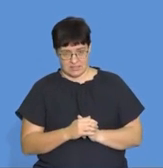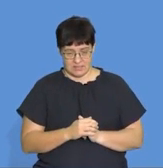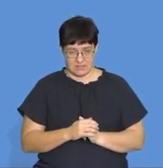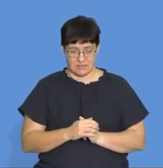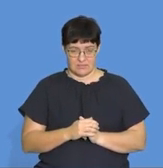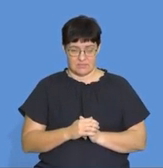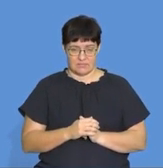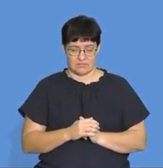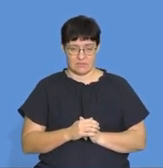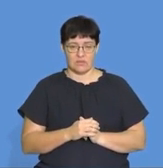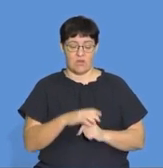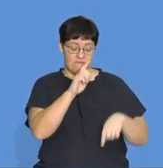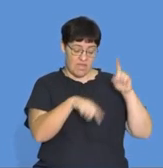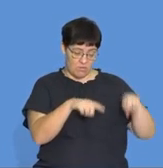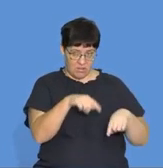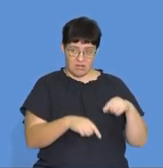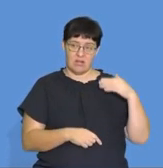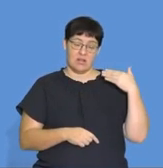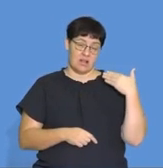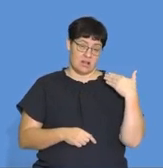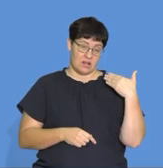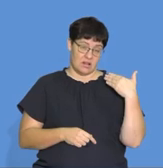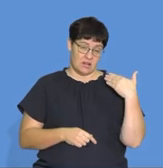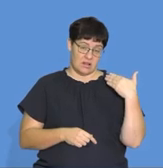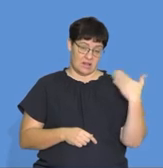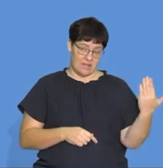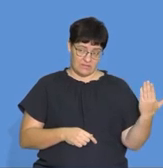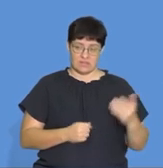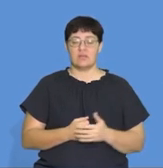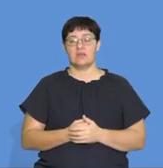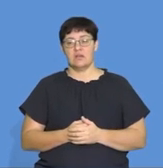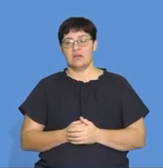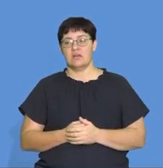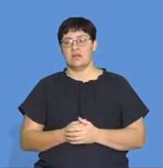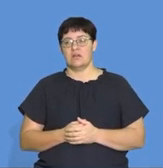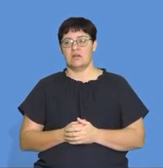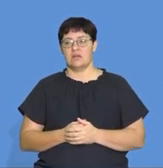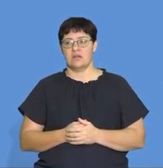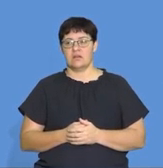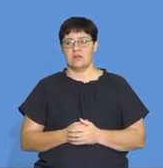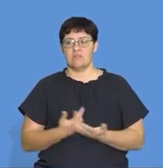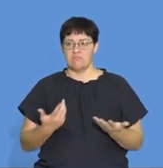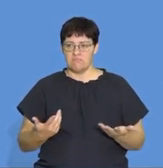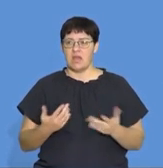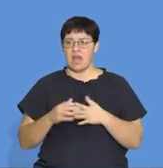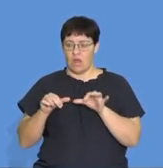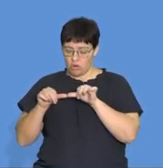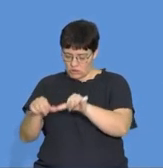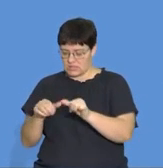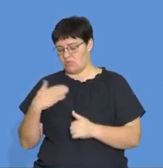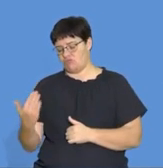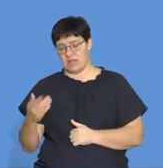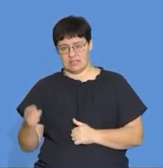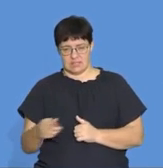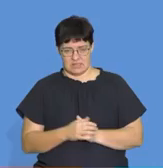the constants on the right-hand side of the equation by adding the additive inverse on both sides. Now,